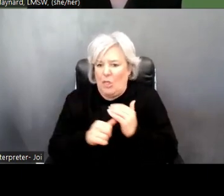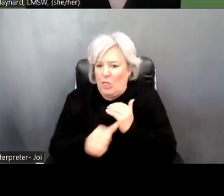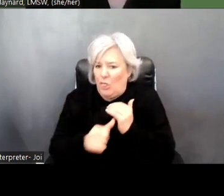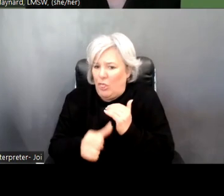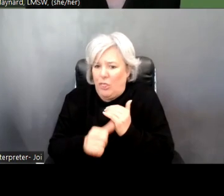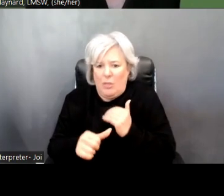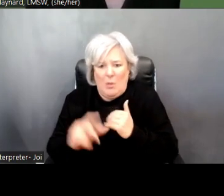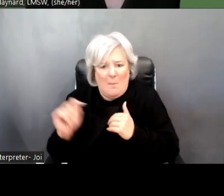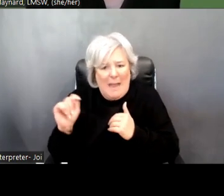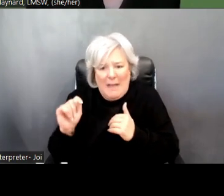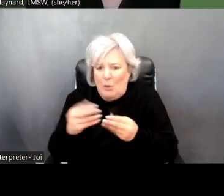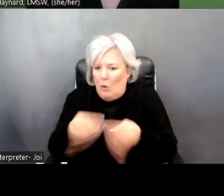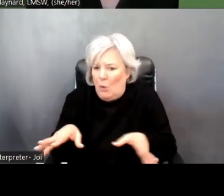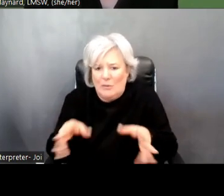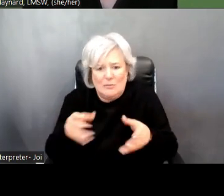bladder control as well.